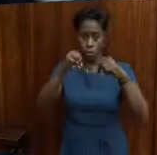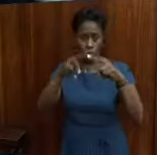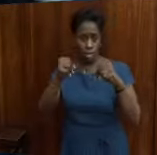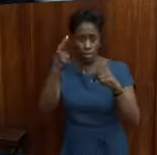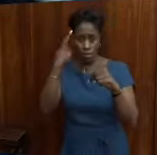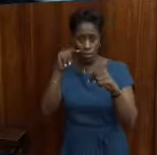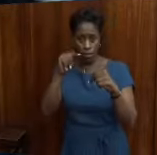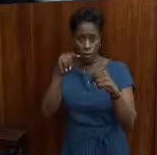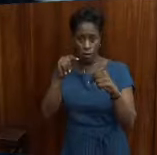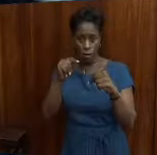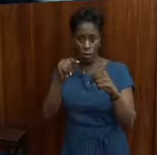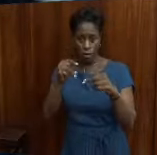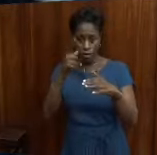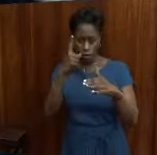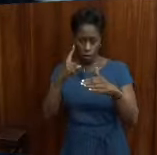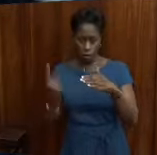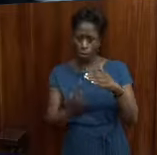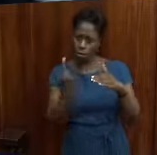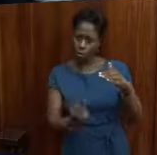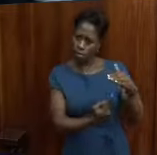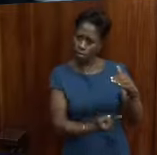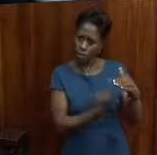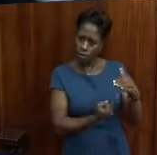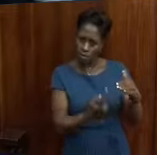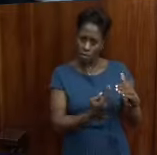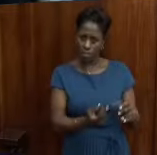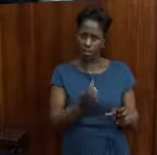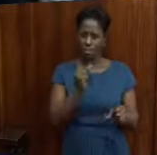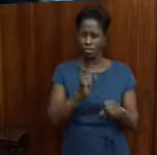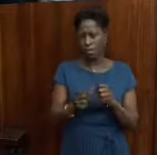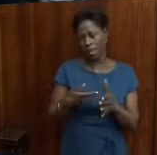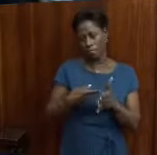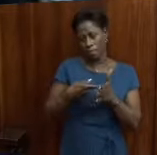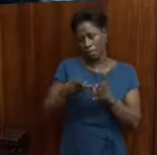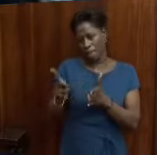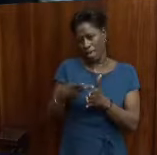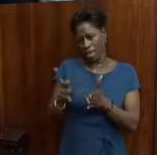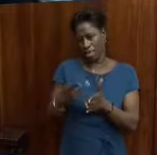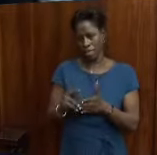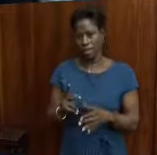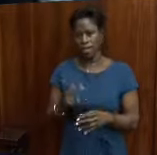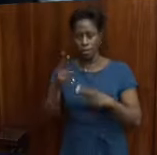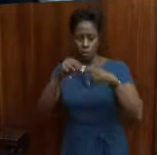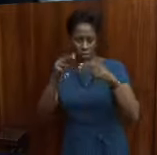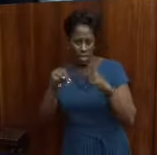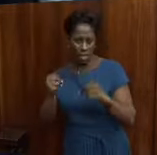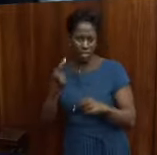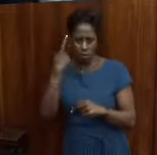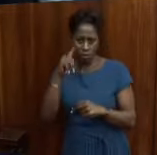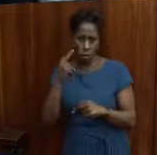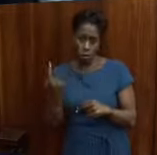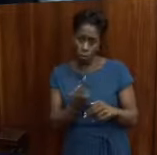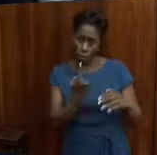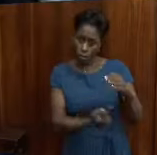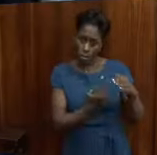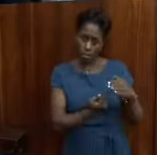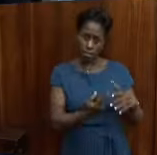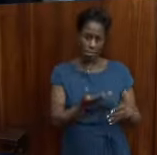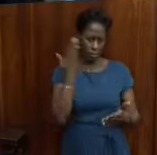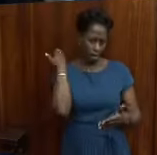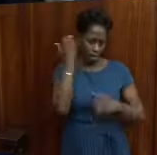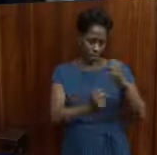several million dollars. Contractors engaged by the last government ostensibly to help in the management of the OKE hospital were owed